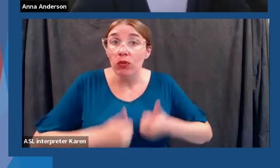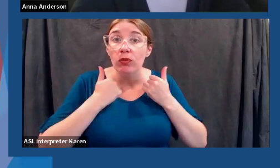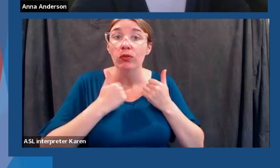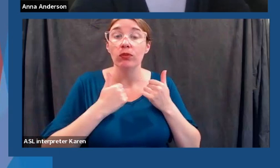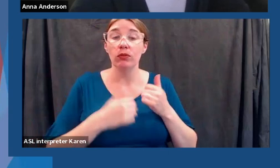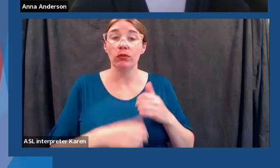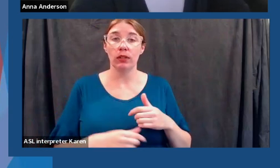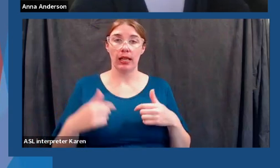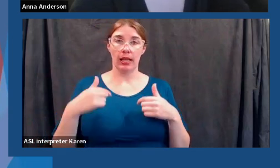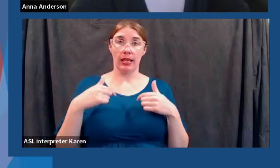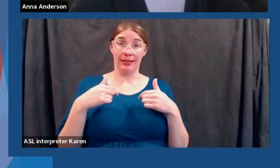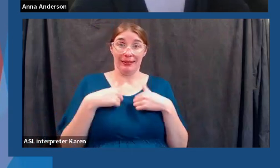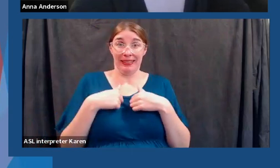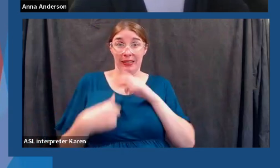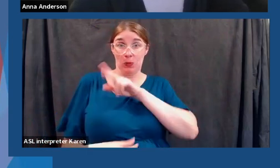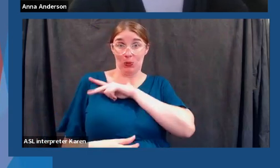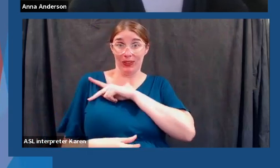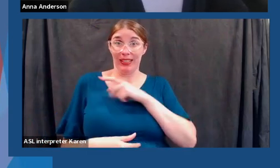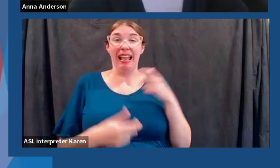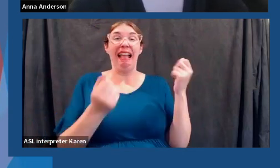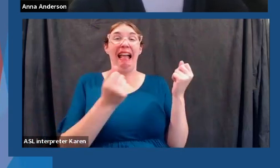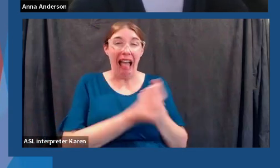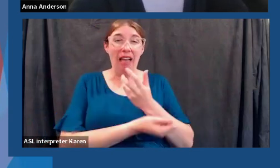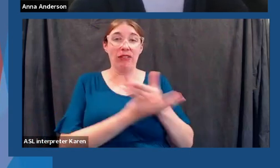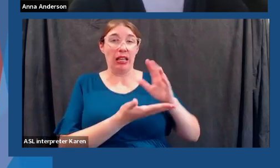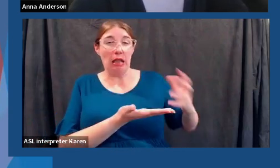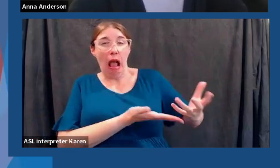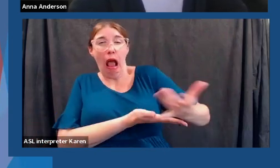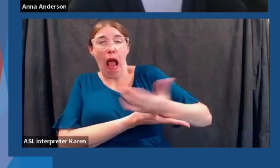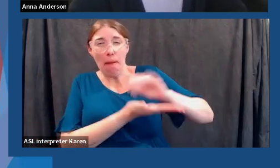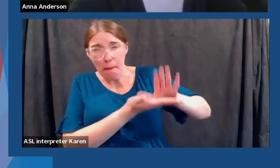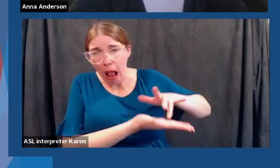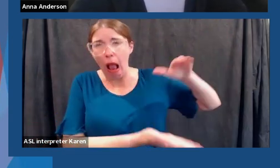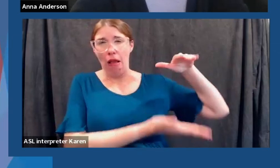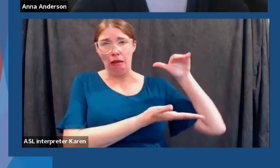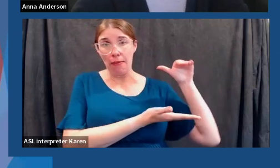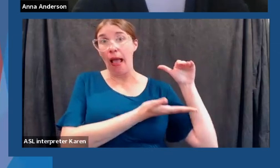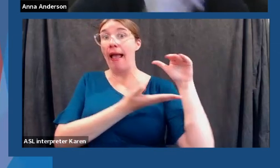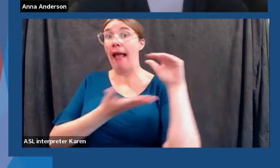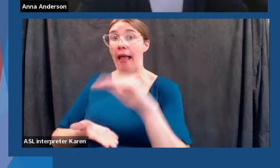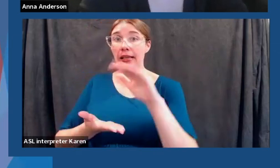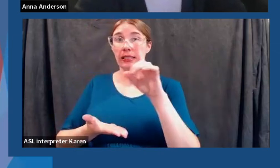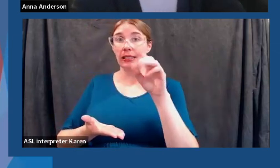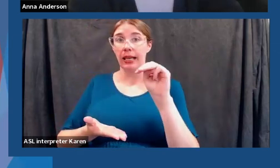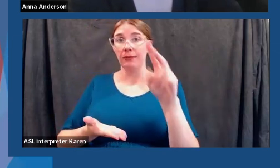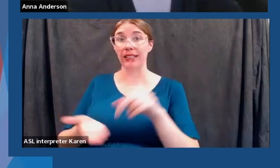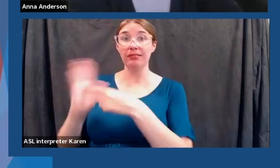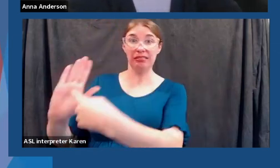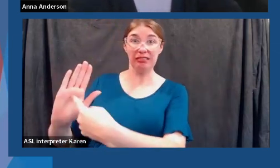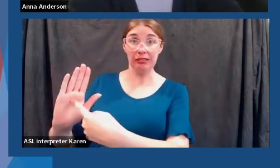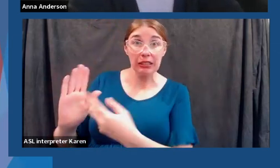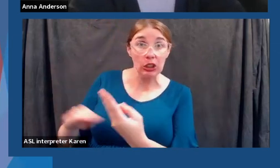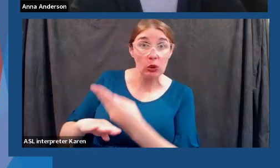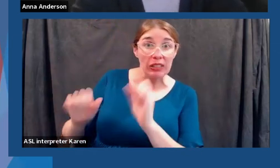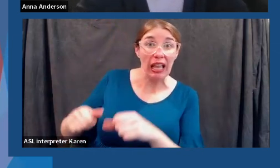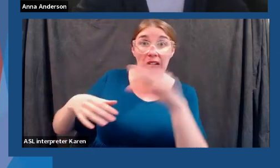I bring everything I possibly can to the DMV with me. It just makes more sense to me to not have to go back. But you do not have